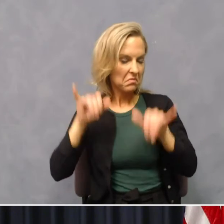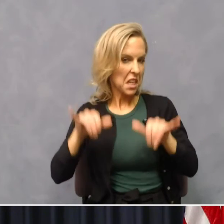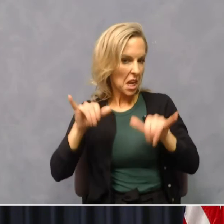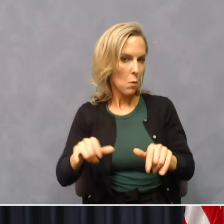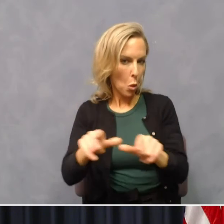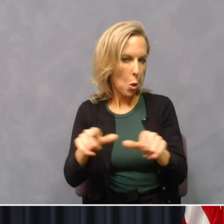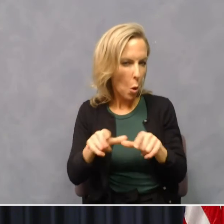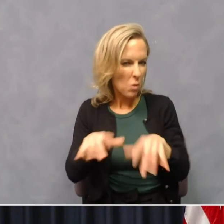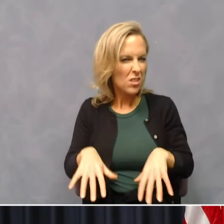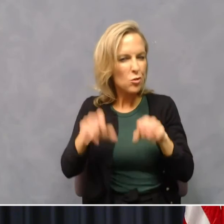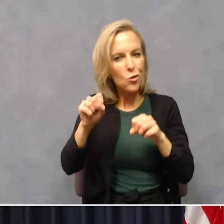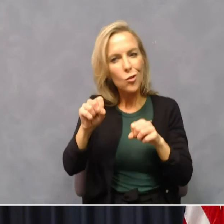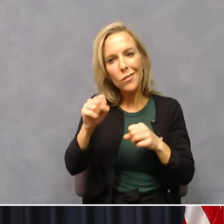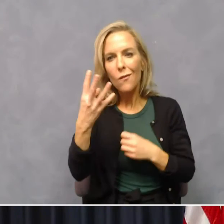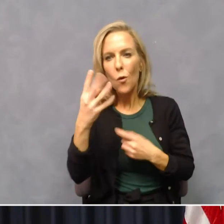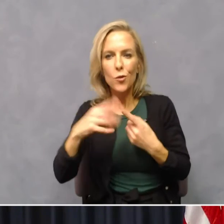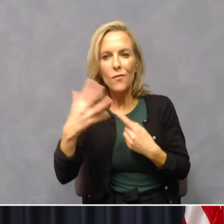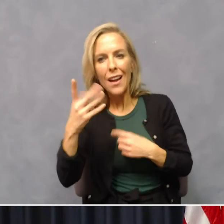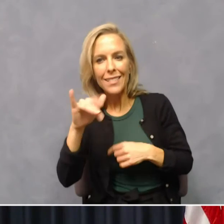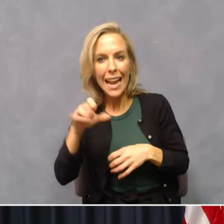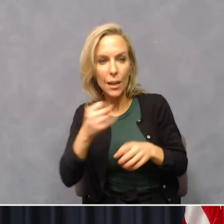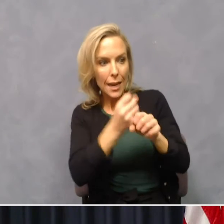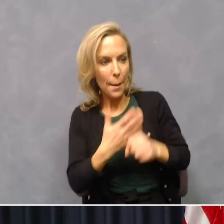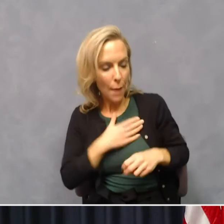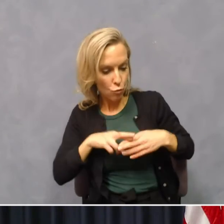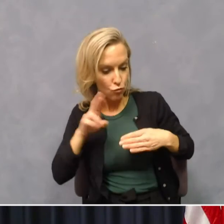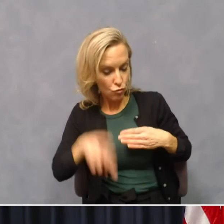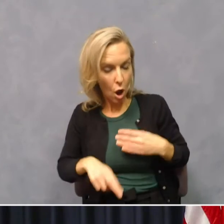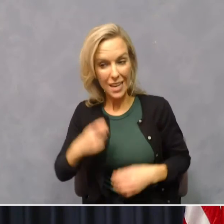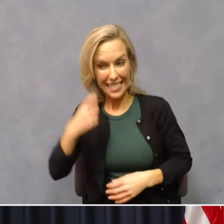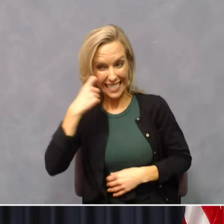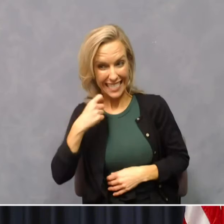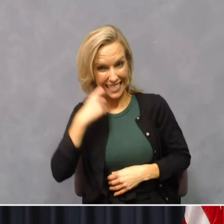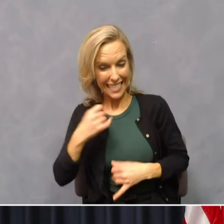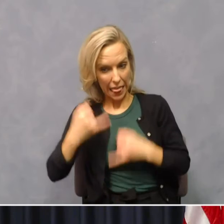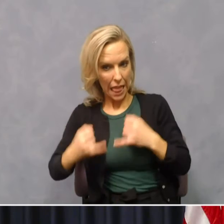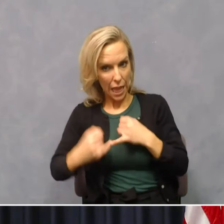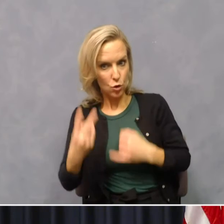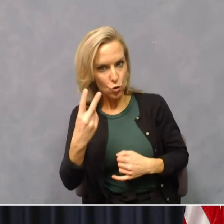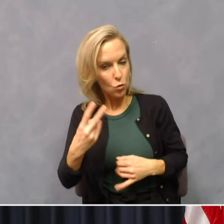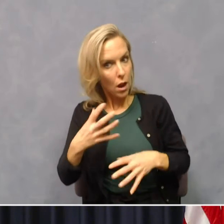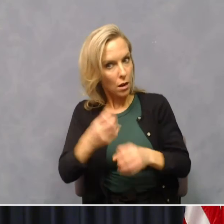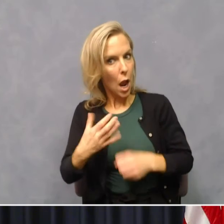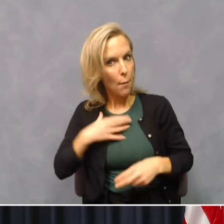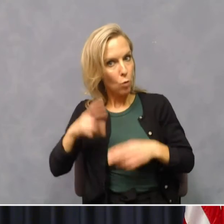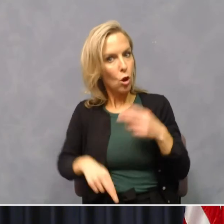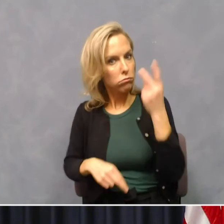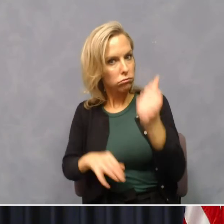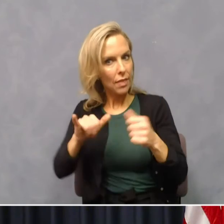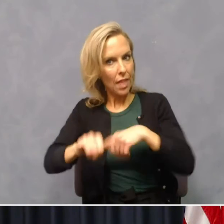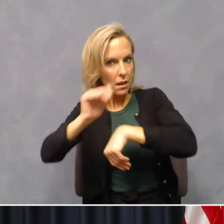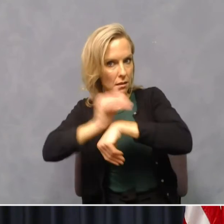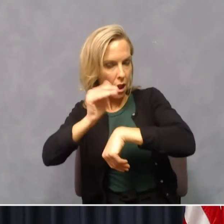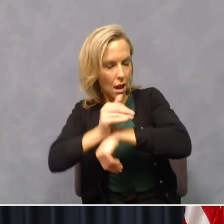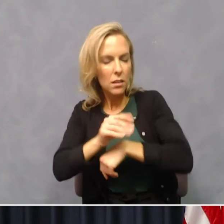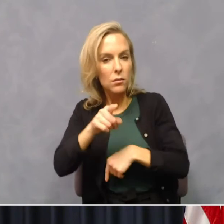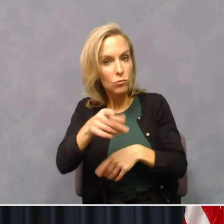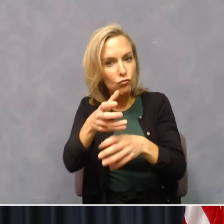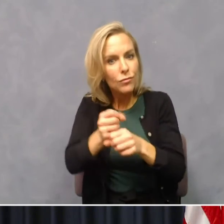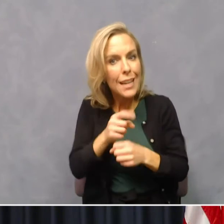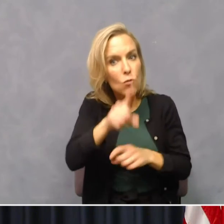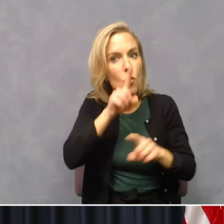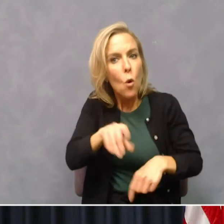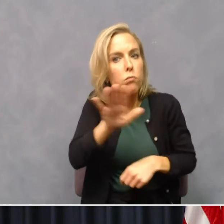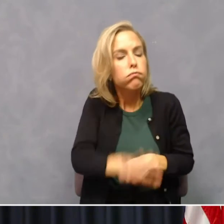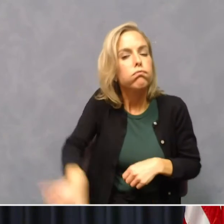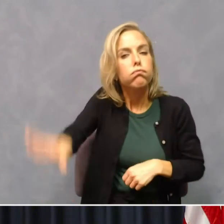5 days to get results. The last 2, I had results that evening. Are you getting reports of that throughout the state of much